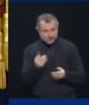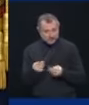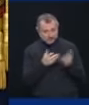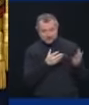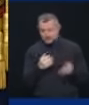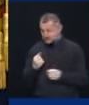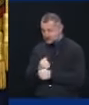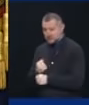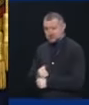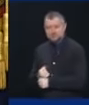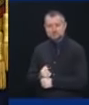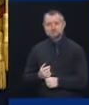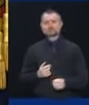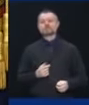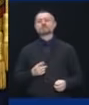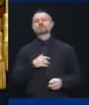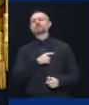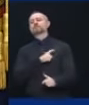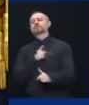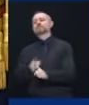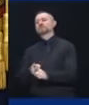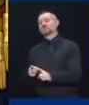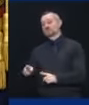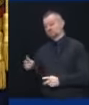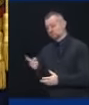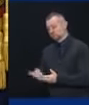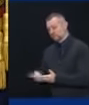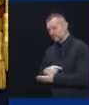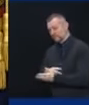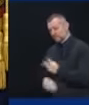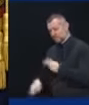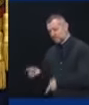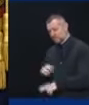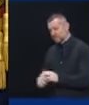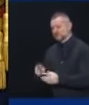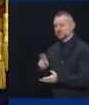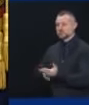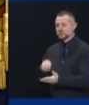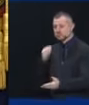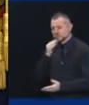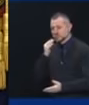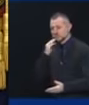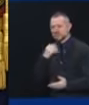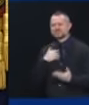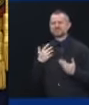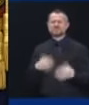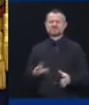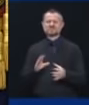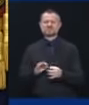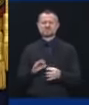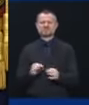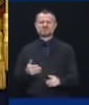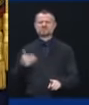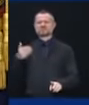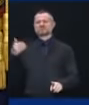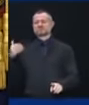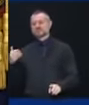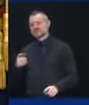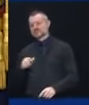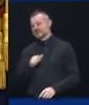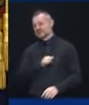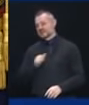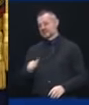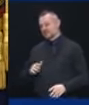In terms of the review, as I said a number of times, the Assembly is doing a review, the